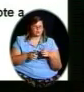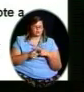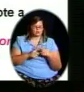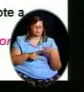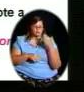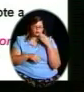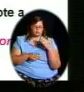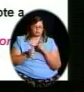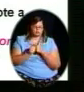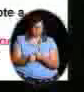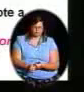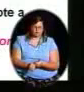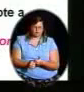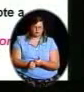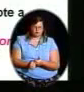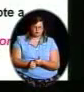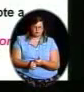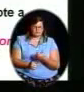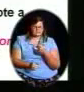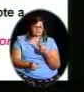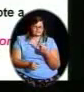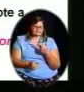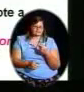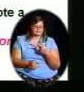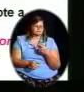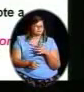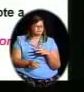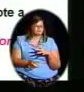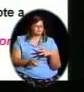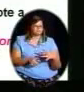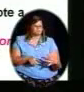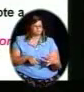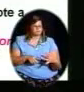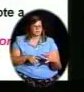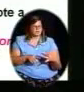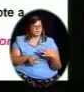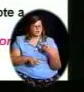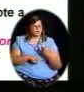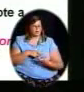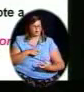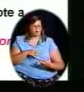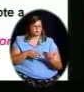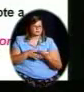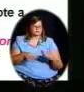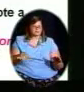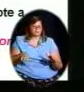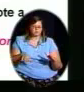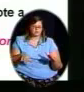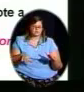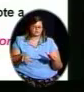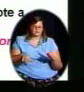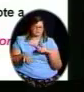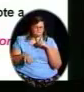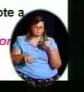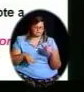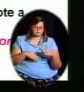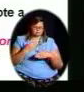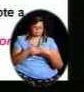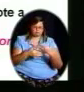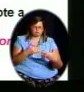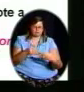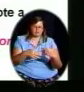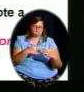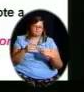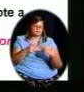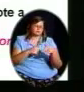district. It is very difficult to separate these. There's a lot of overlap with all of them. When we talk about student learning, we also